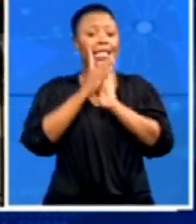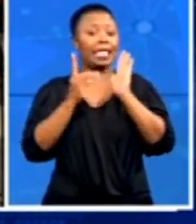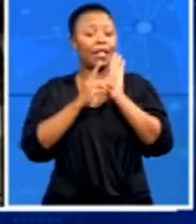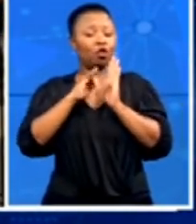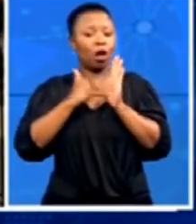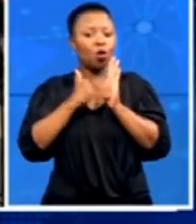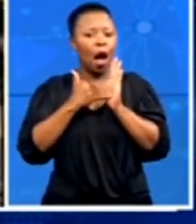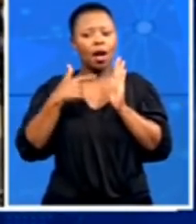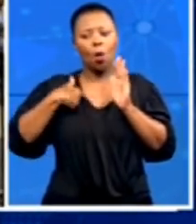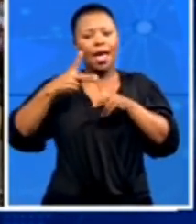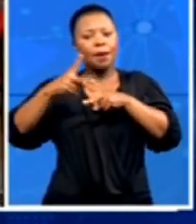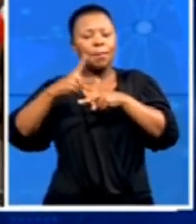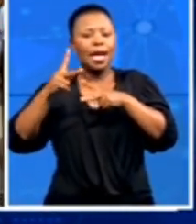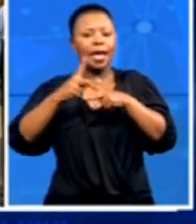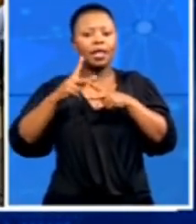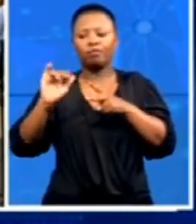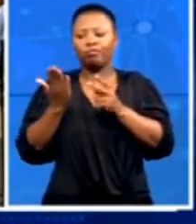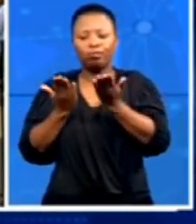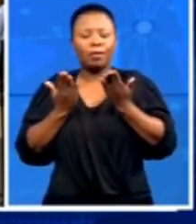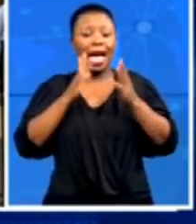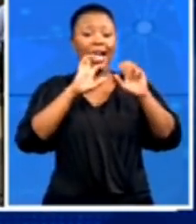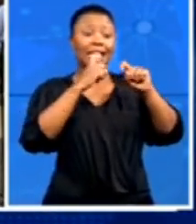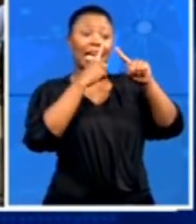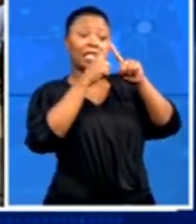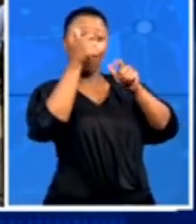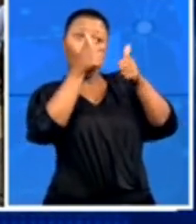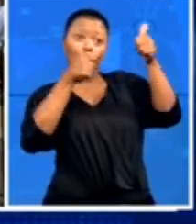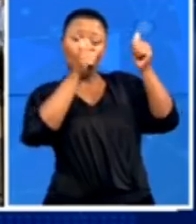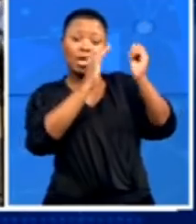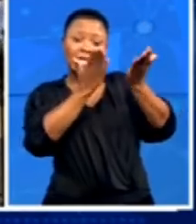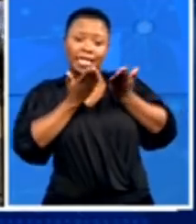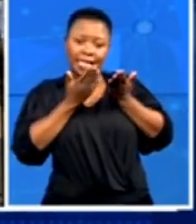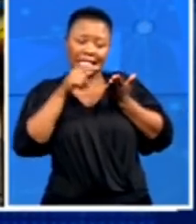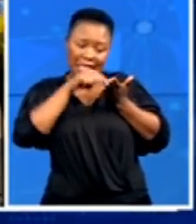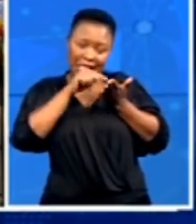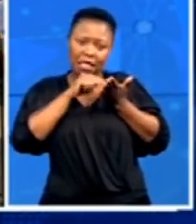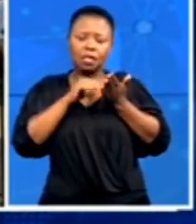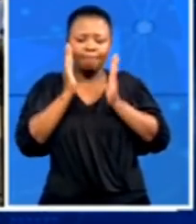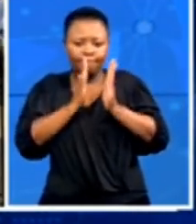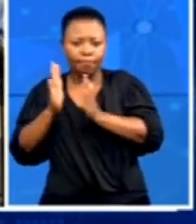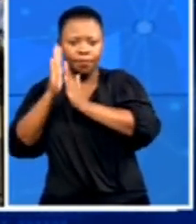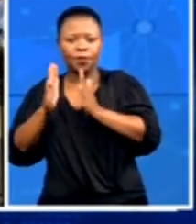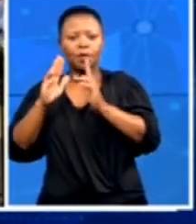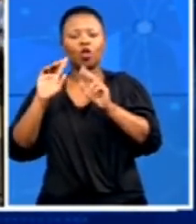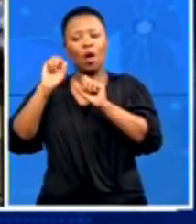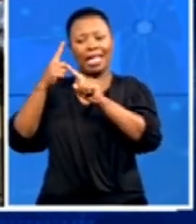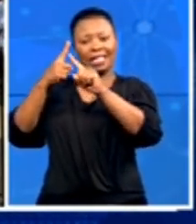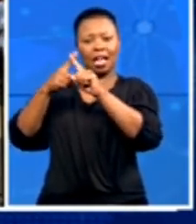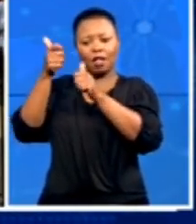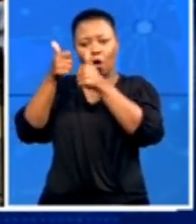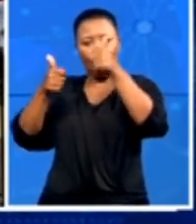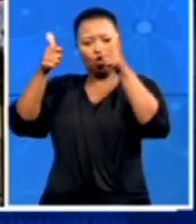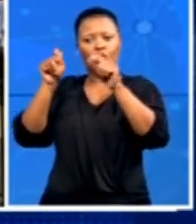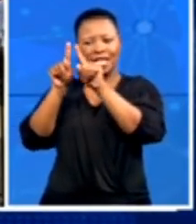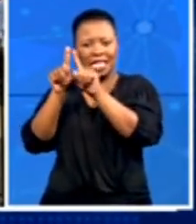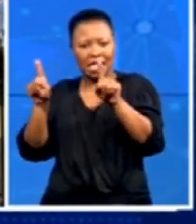the executive authority, by the executive management to the executive authority on preparations underway.